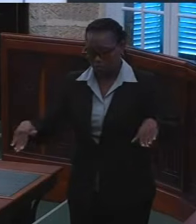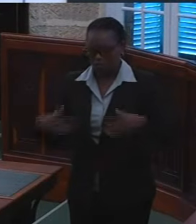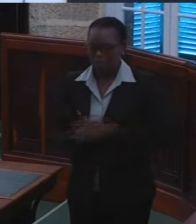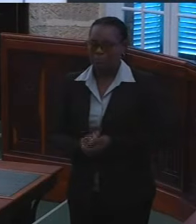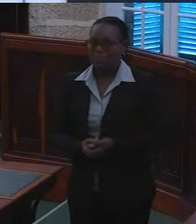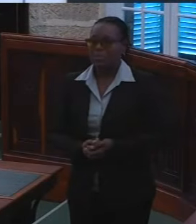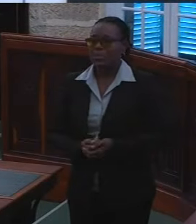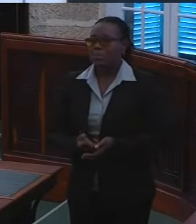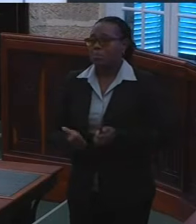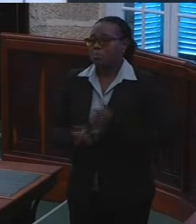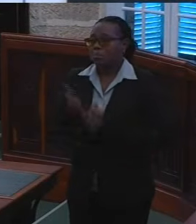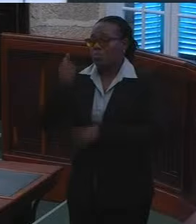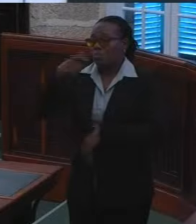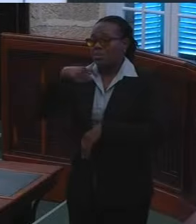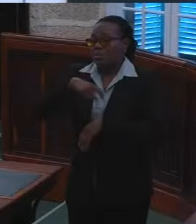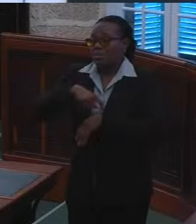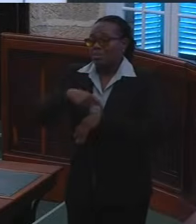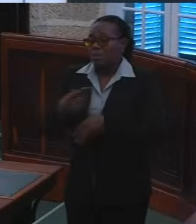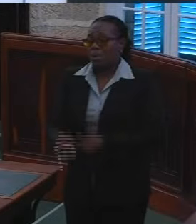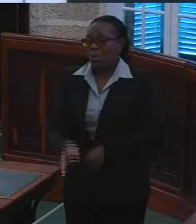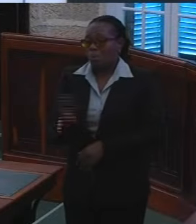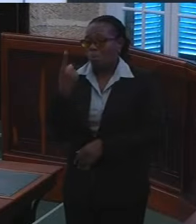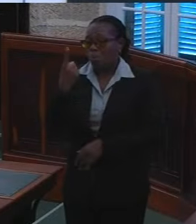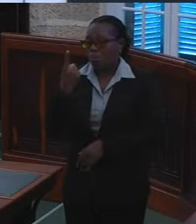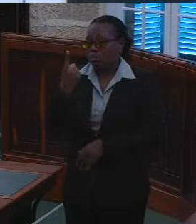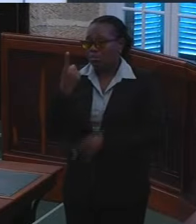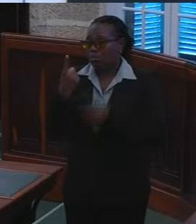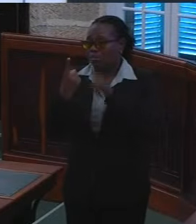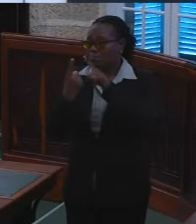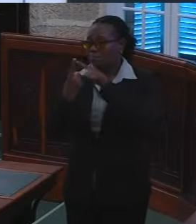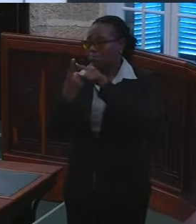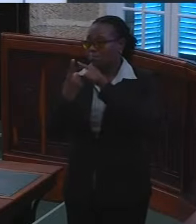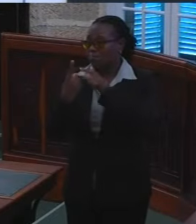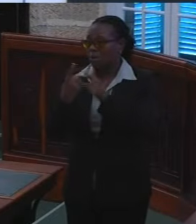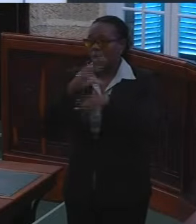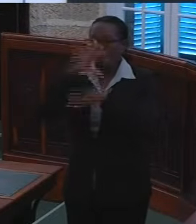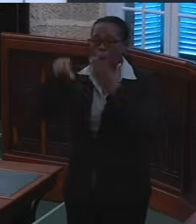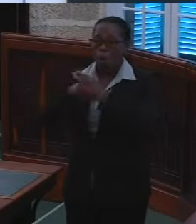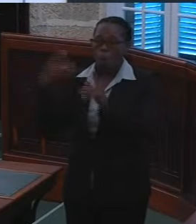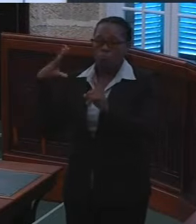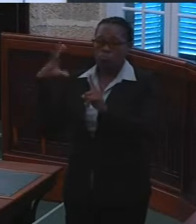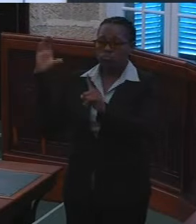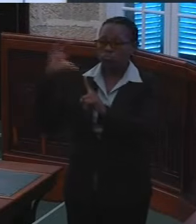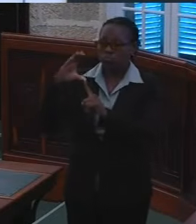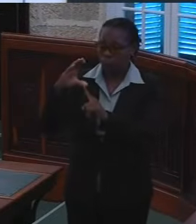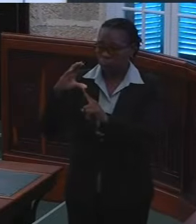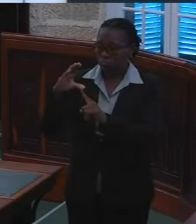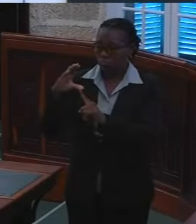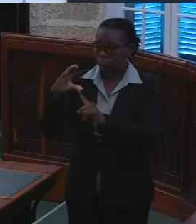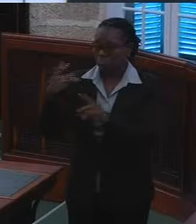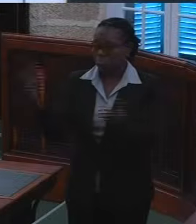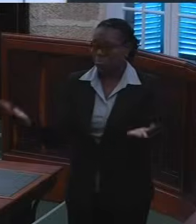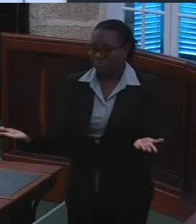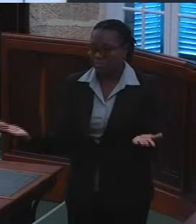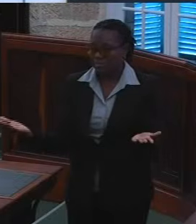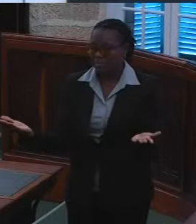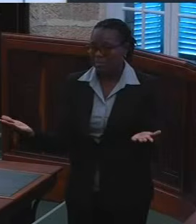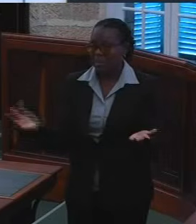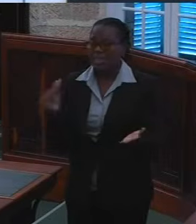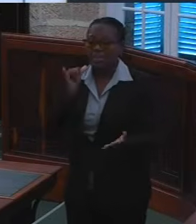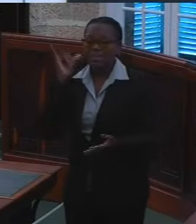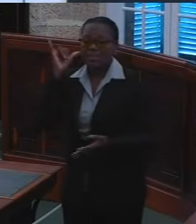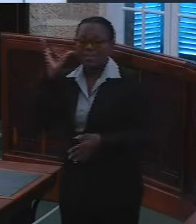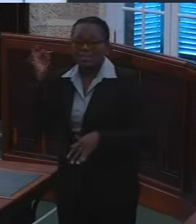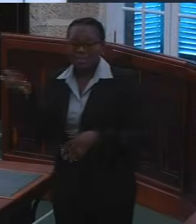responsibility oftentimes falls on one person. I was at a funeral yesterday, and the priest remarked how when she showed up, the